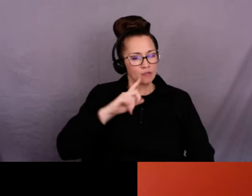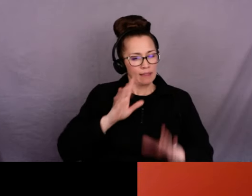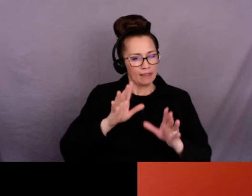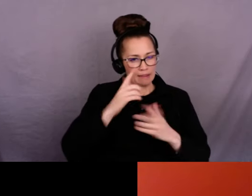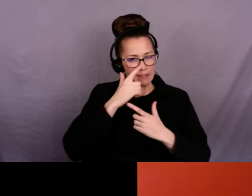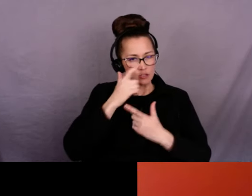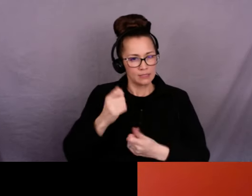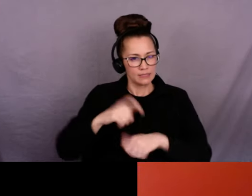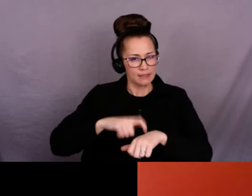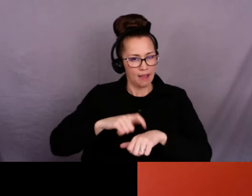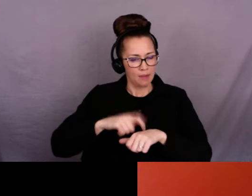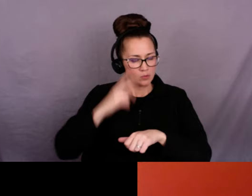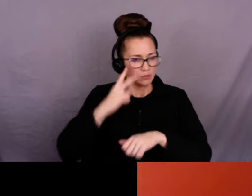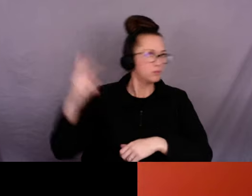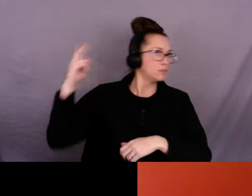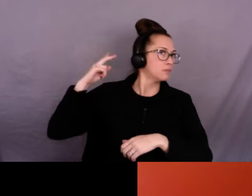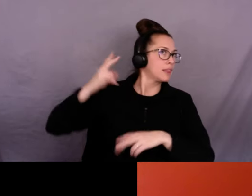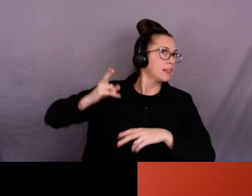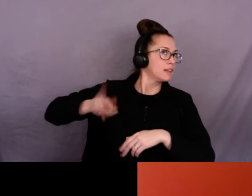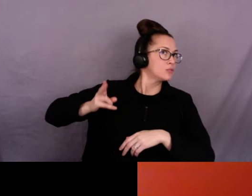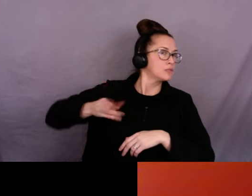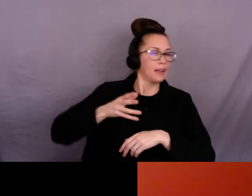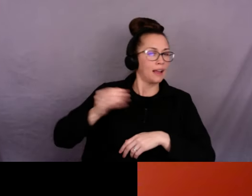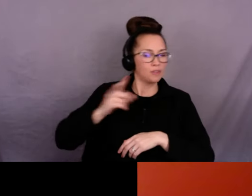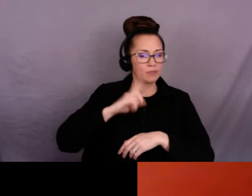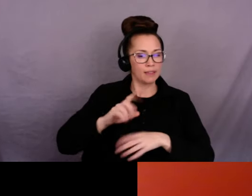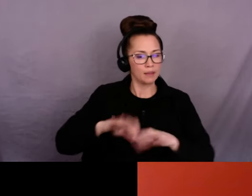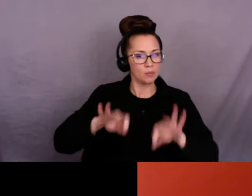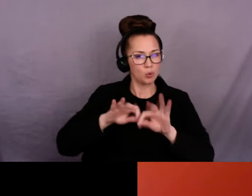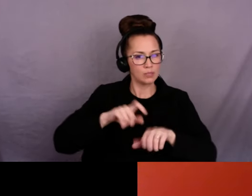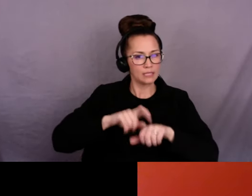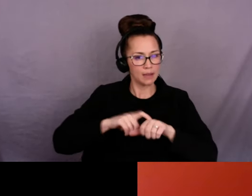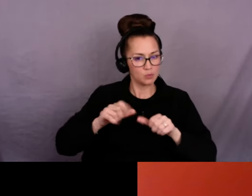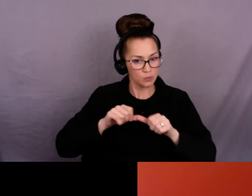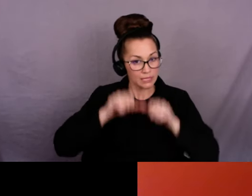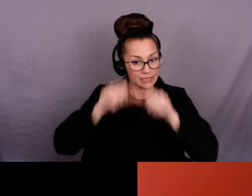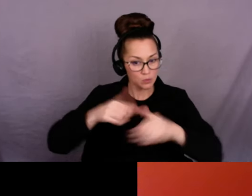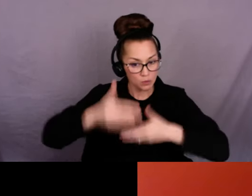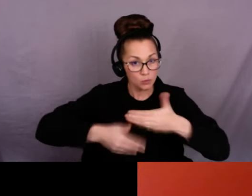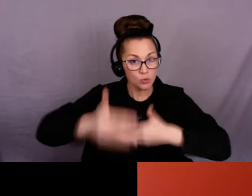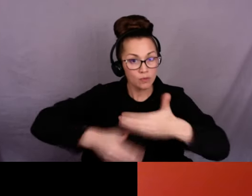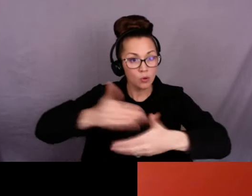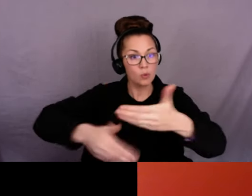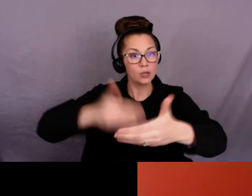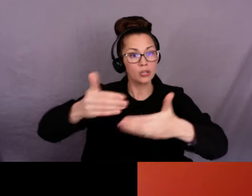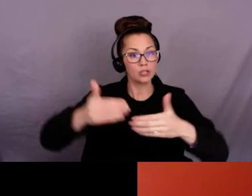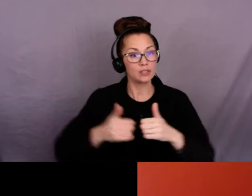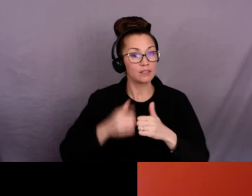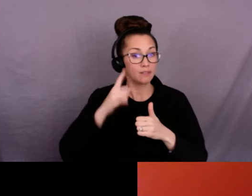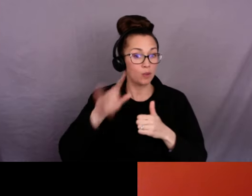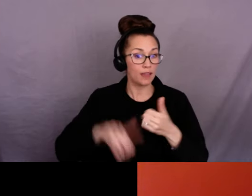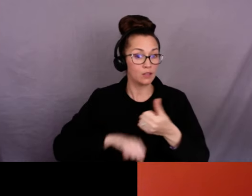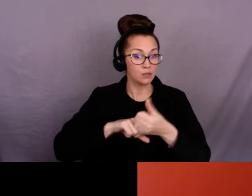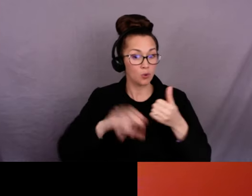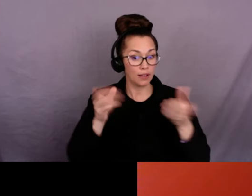time to reflect on our history, and it's a great inflection point as we continue to move forward and be progressive in the supports and services that